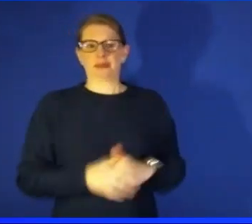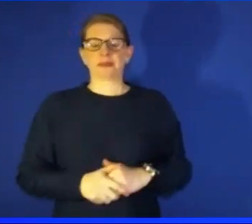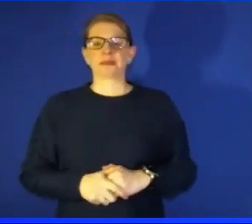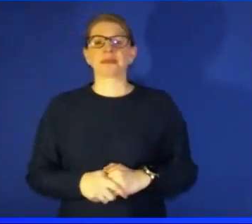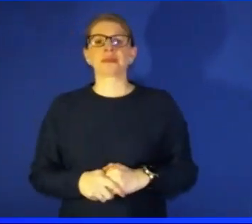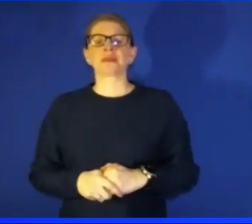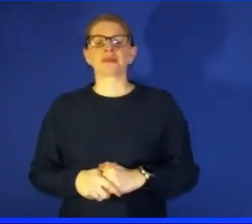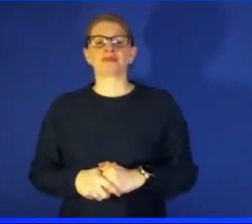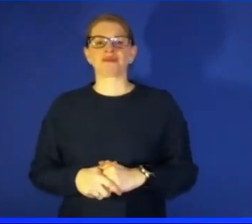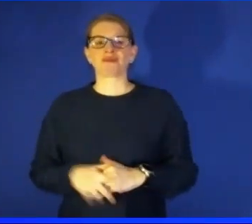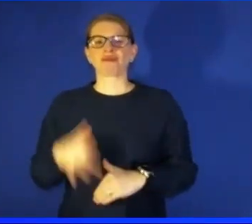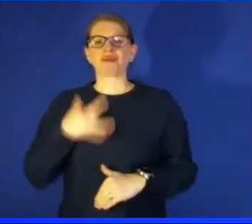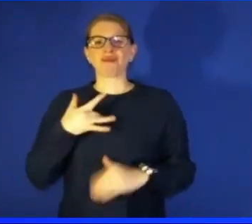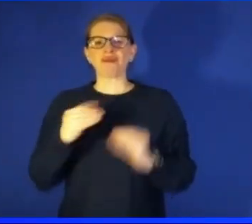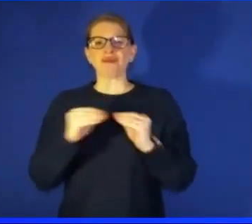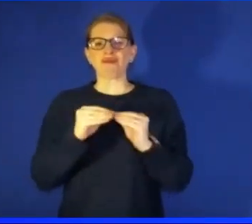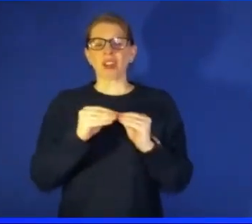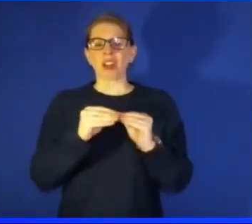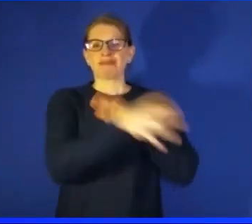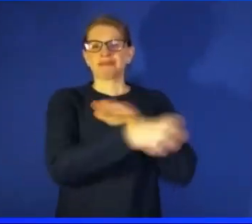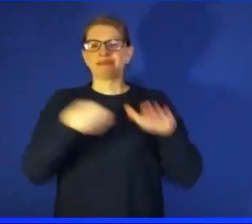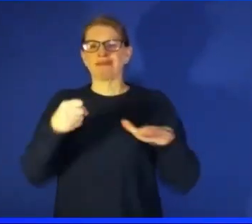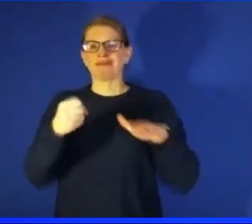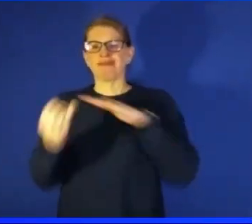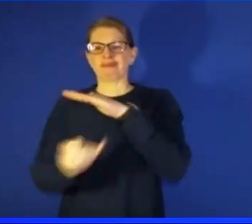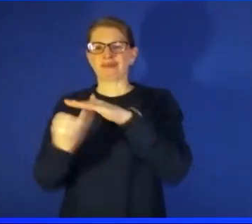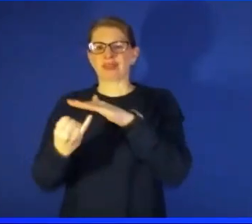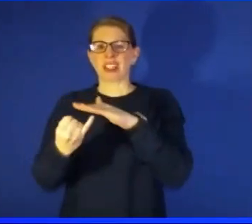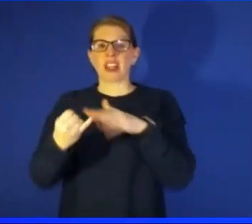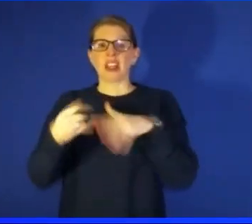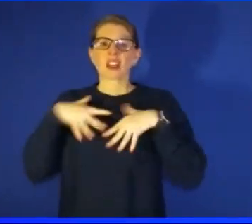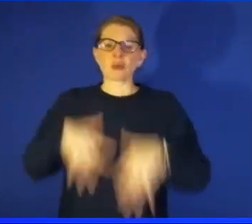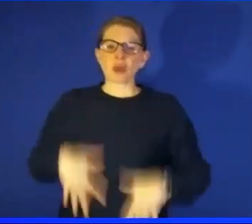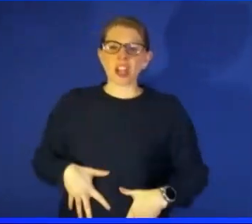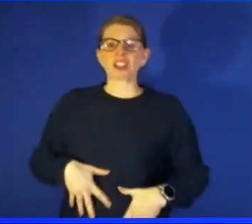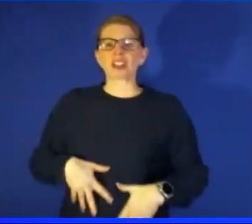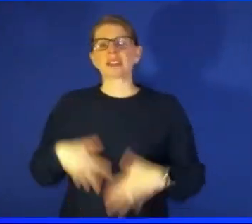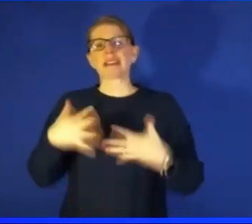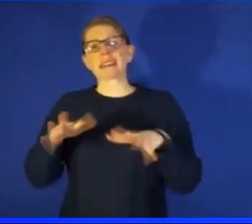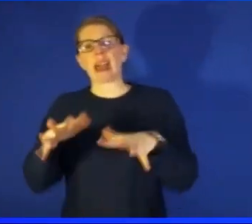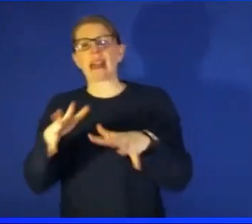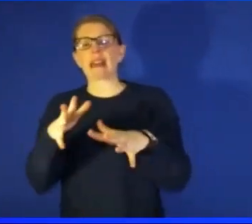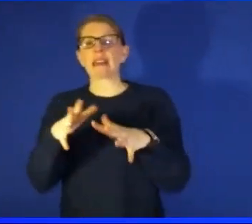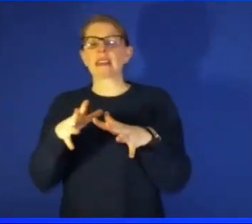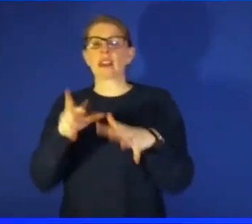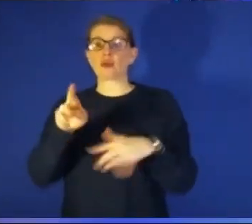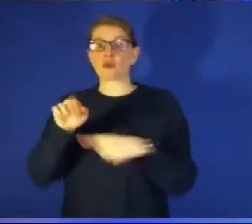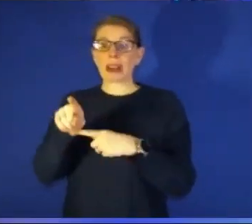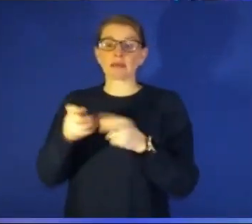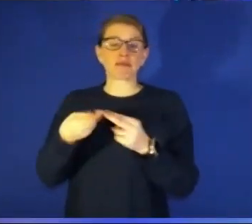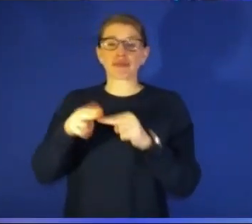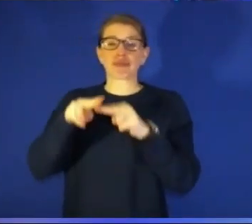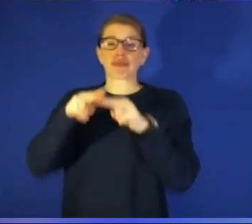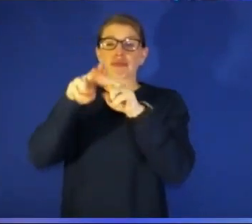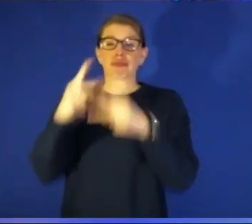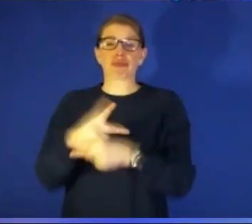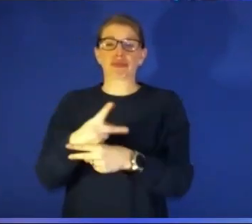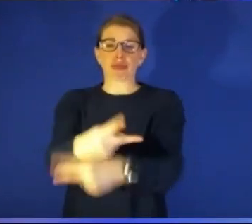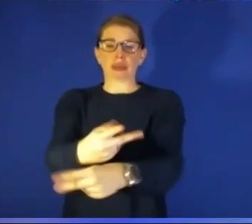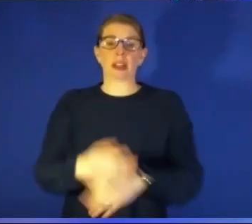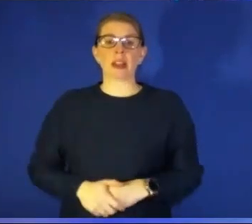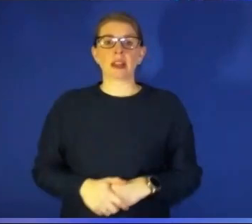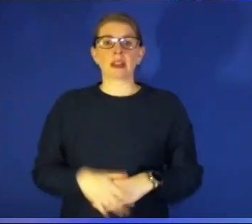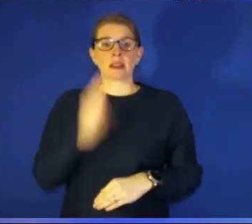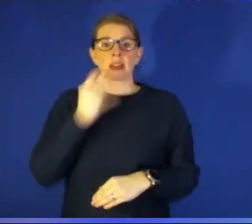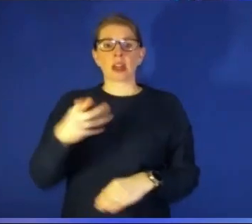more isolated, and the rates of depression and anxiety and things like that have gone up significantly too. So I would just want to let everyone know, we just put a